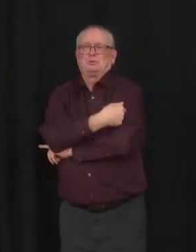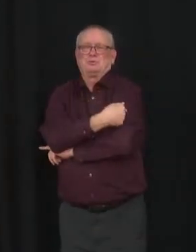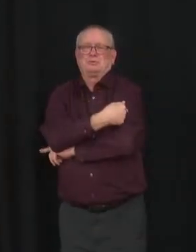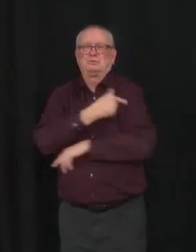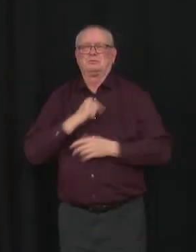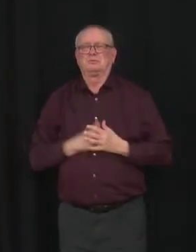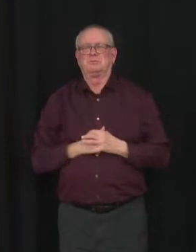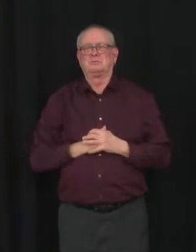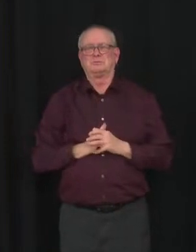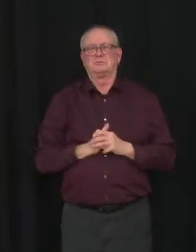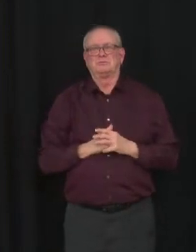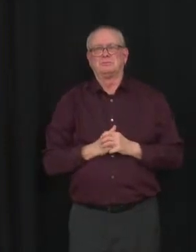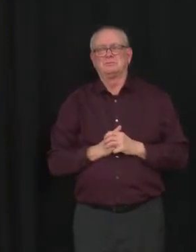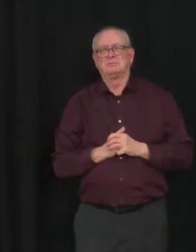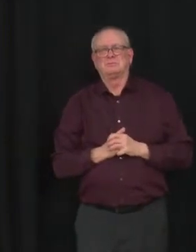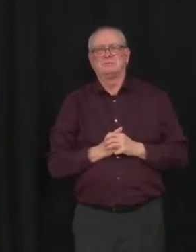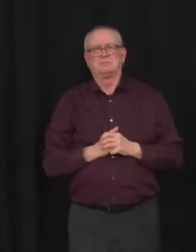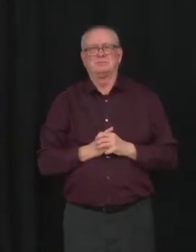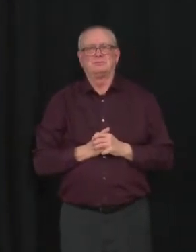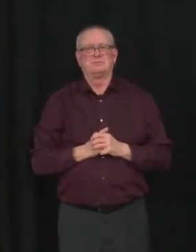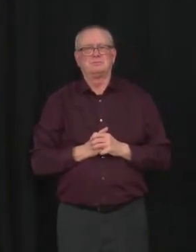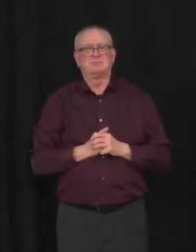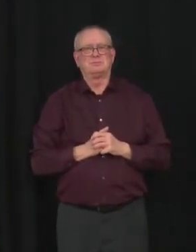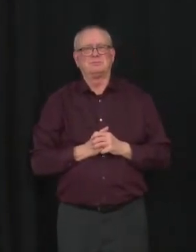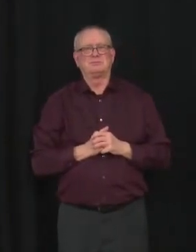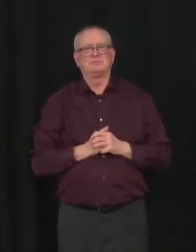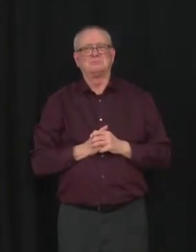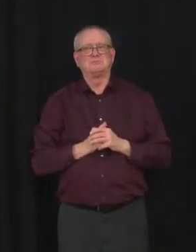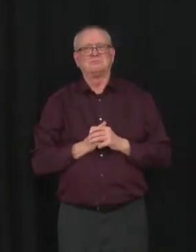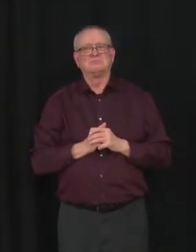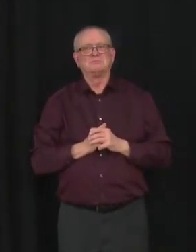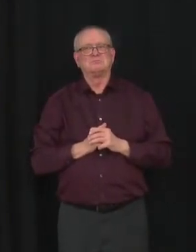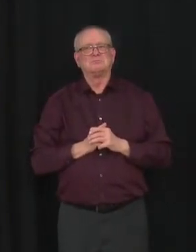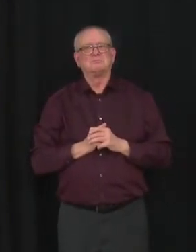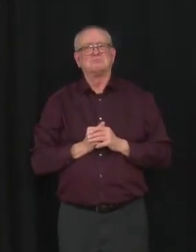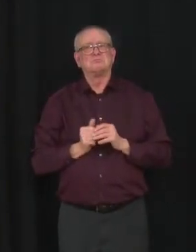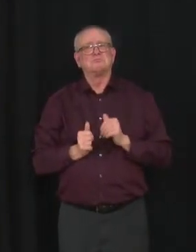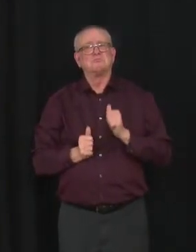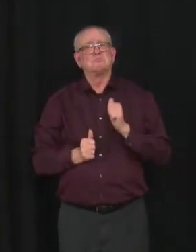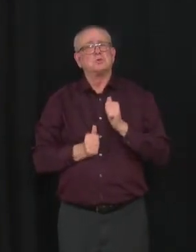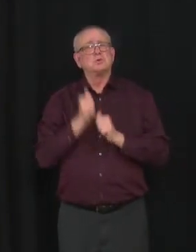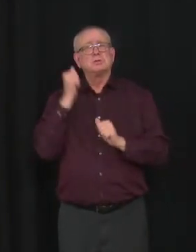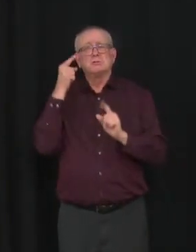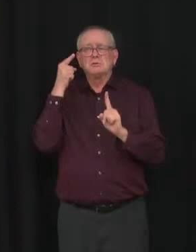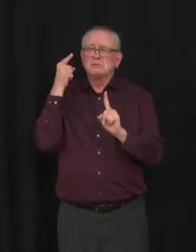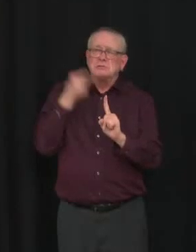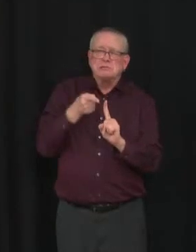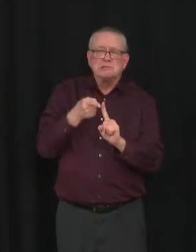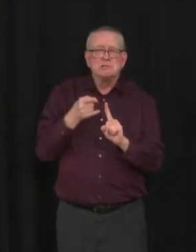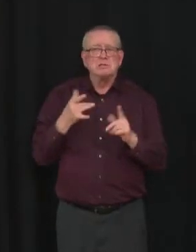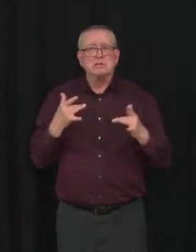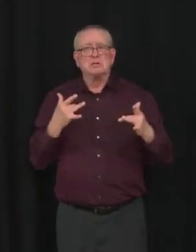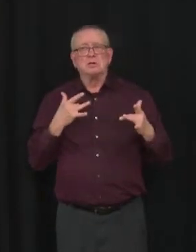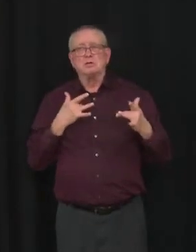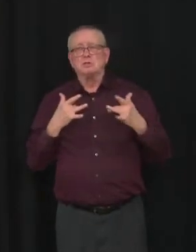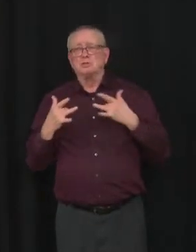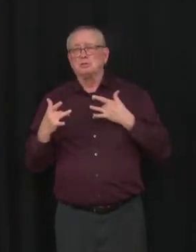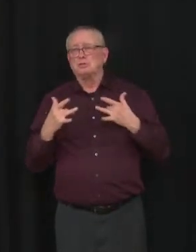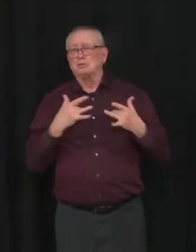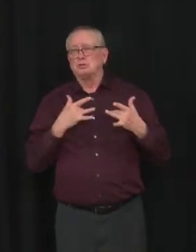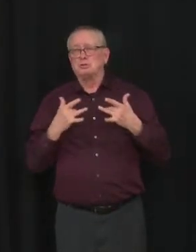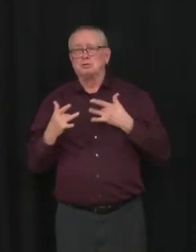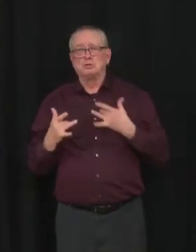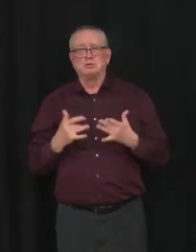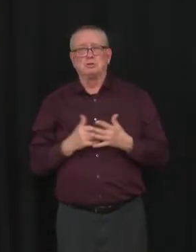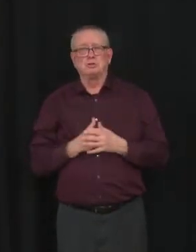But I believe that the greater concern is that only 16% of eligible Albertans have got their